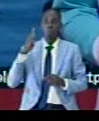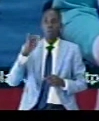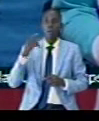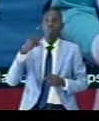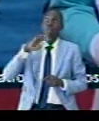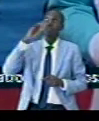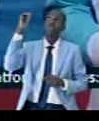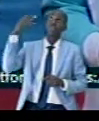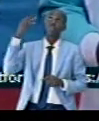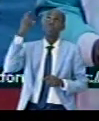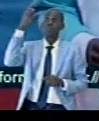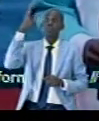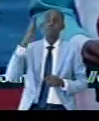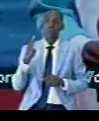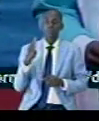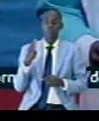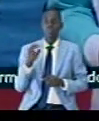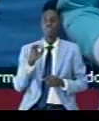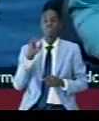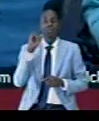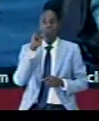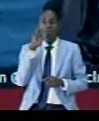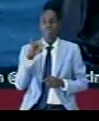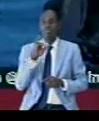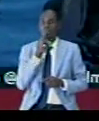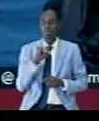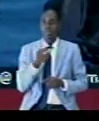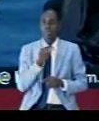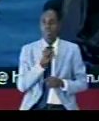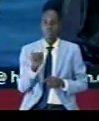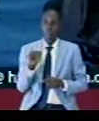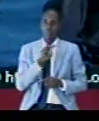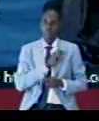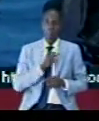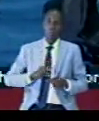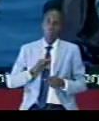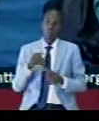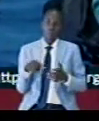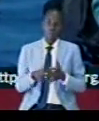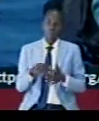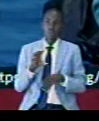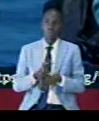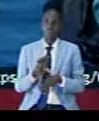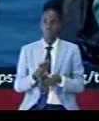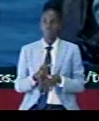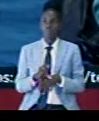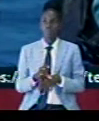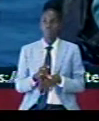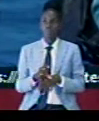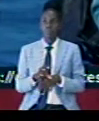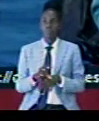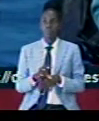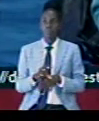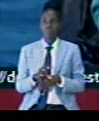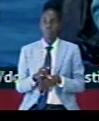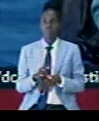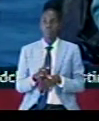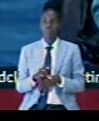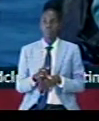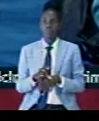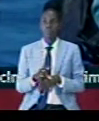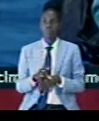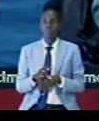I'm a member of Deeper Life. And I know by the grace of God, I will be a Deeper Life